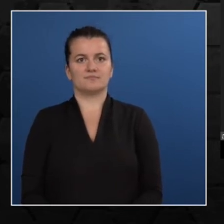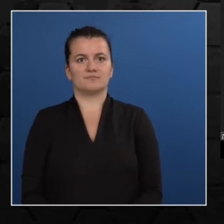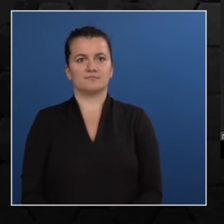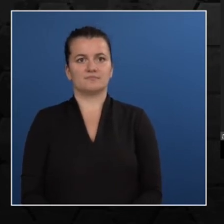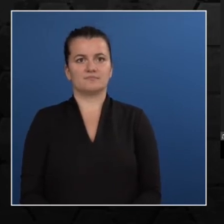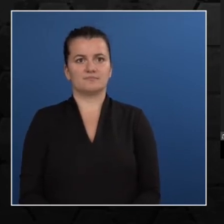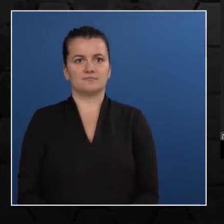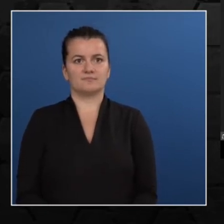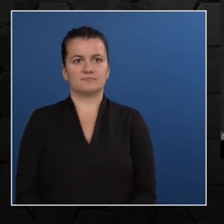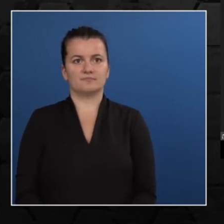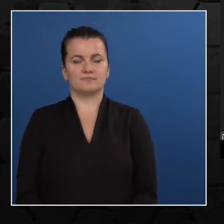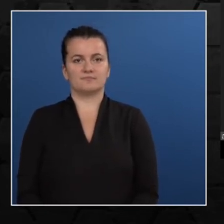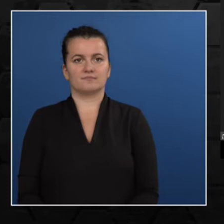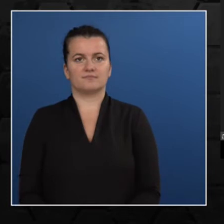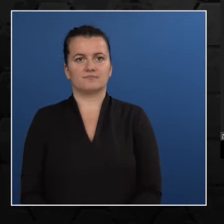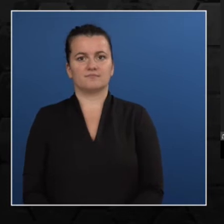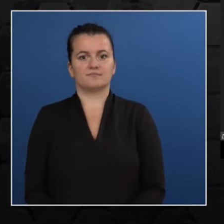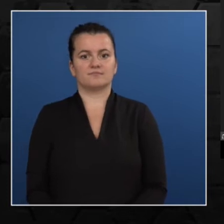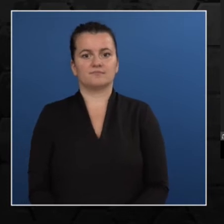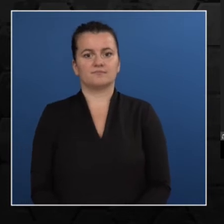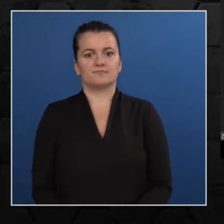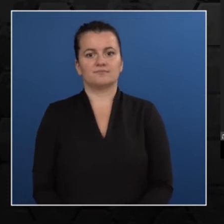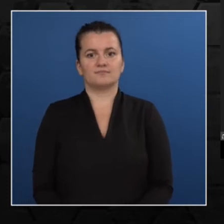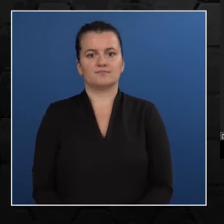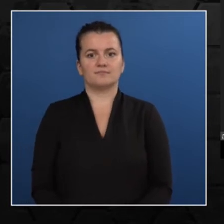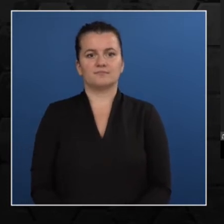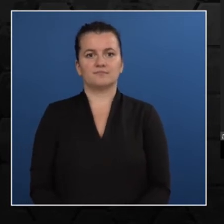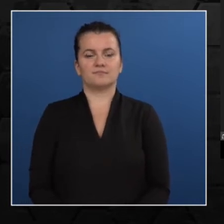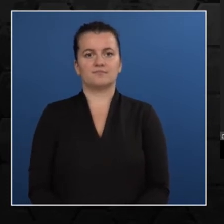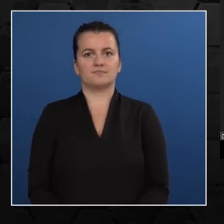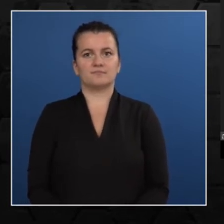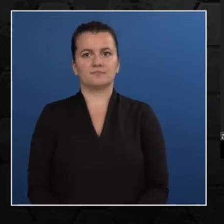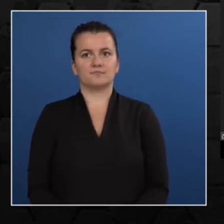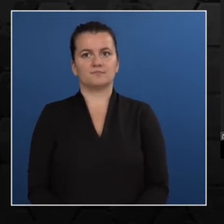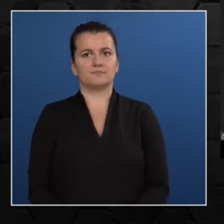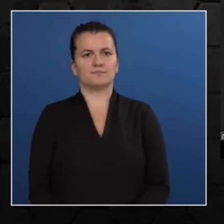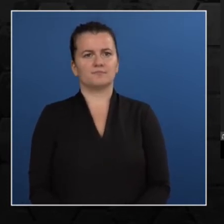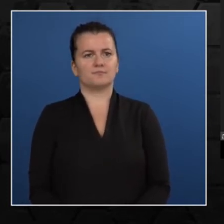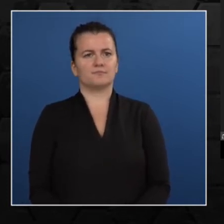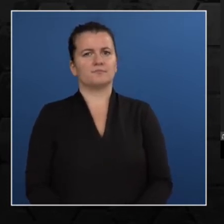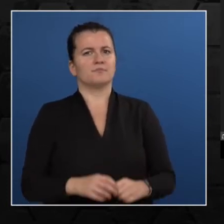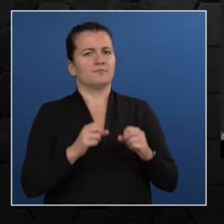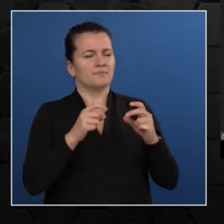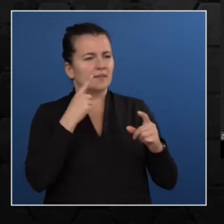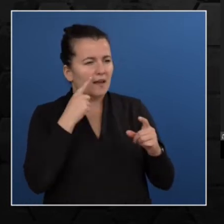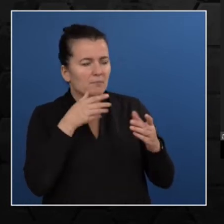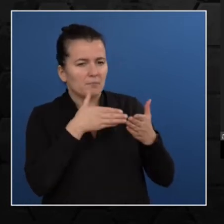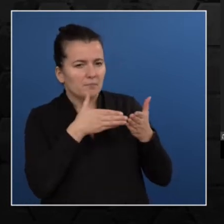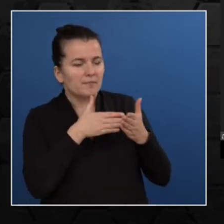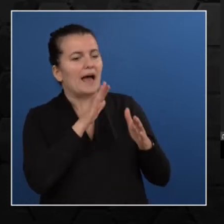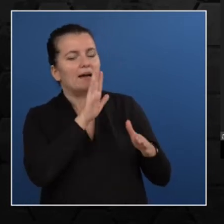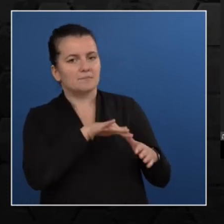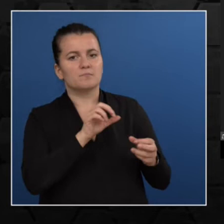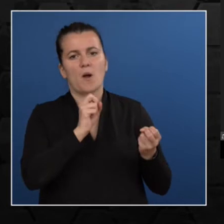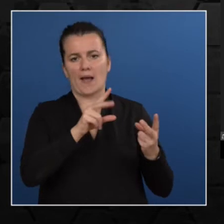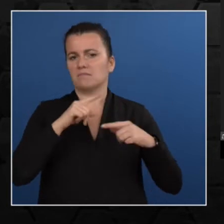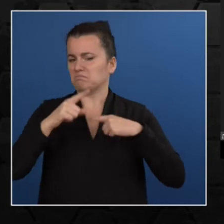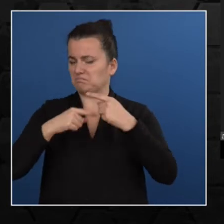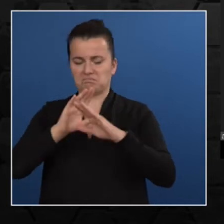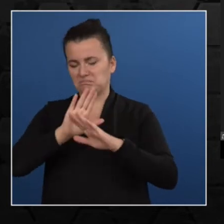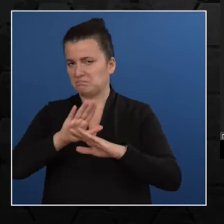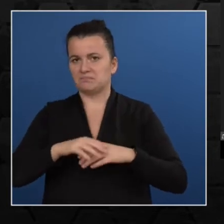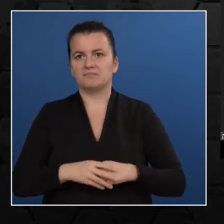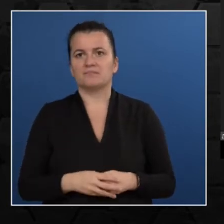Okay. Can't find what I'm looking for, but I'll go on. So to get started, I hope the font is